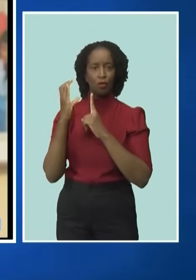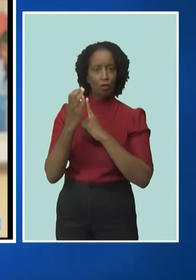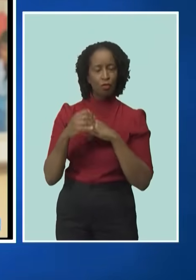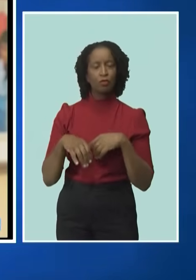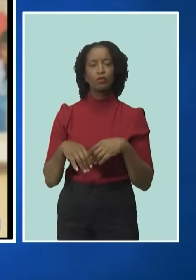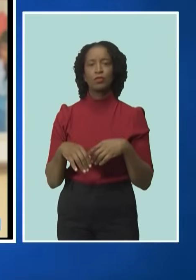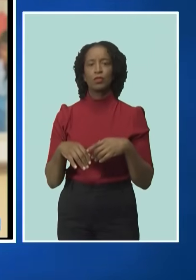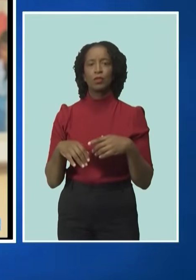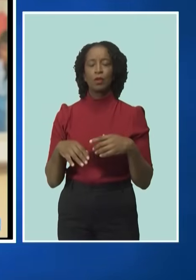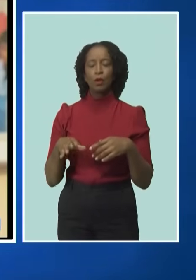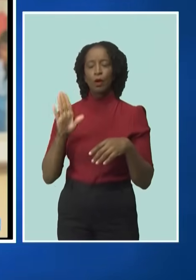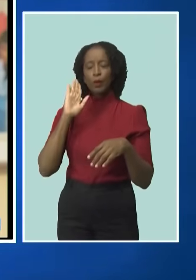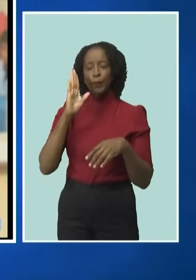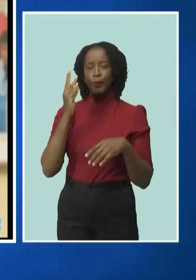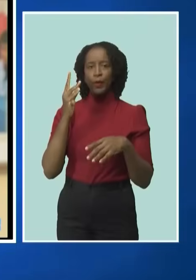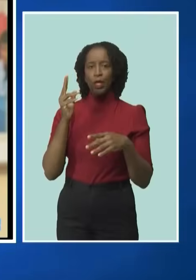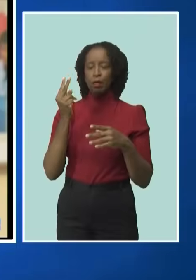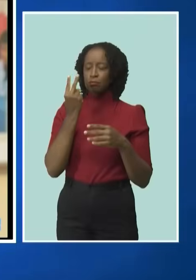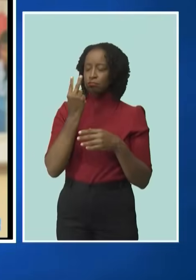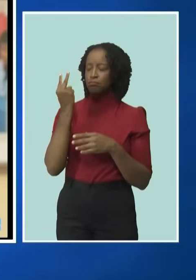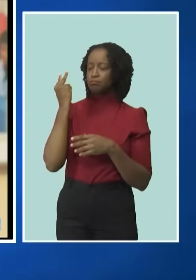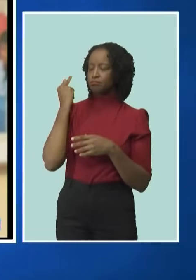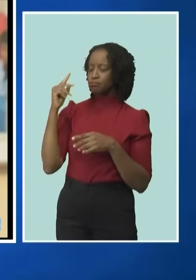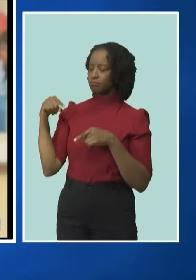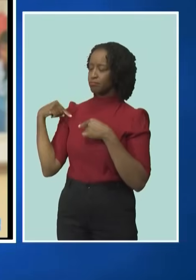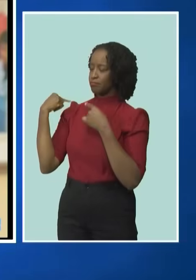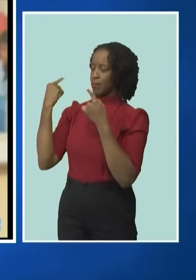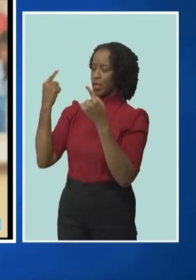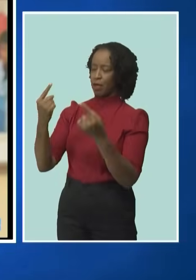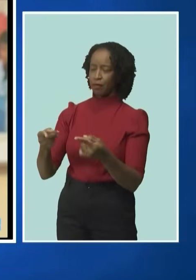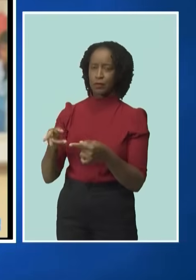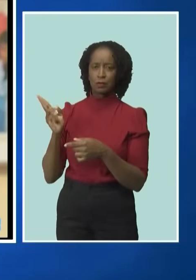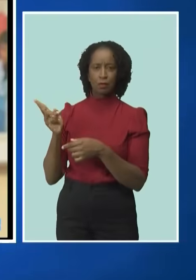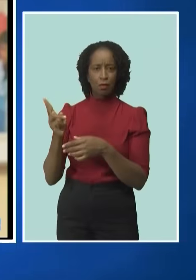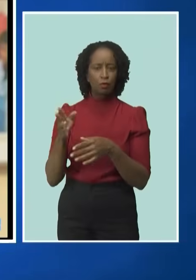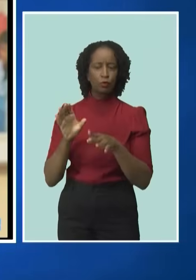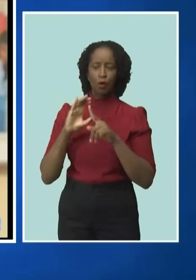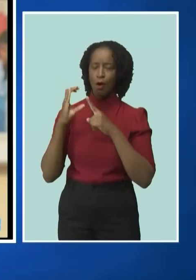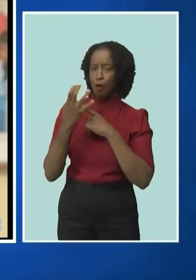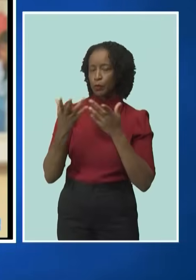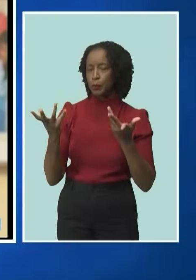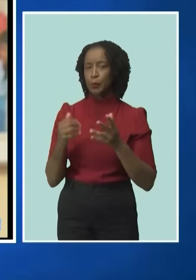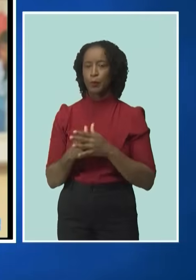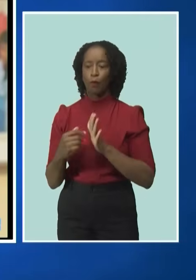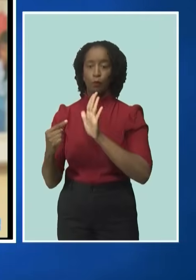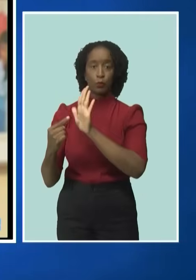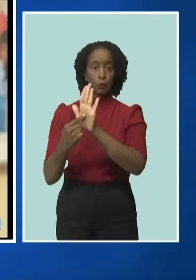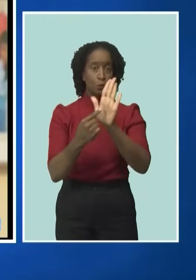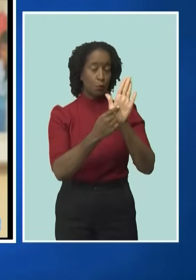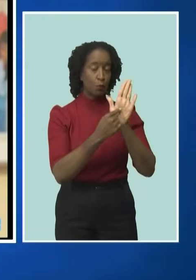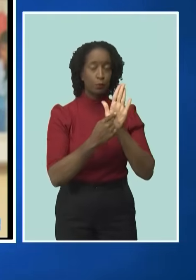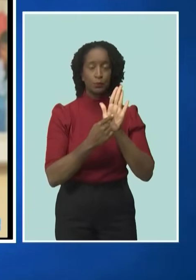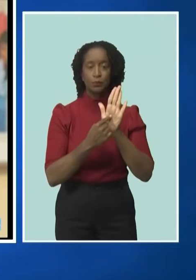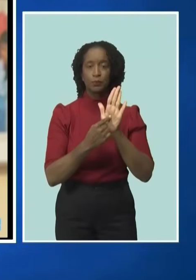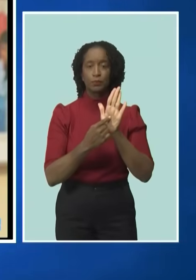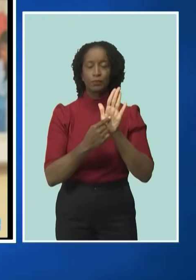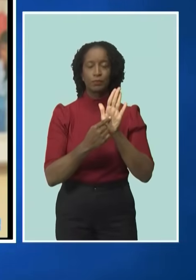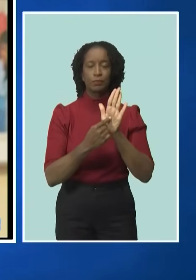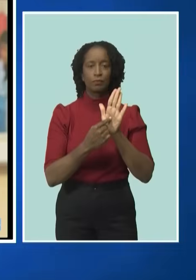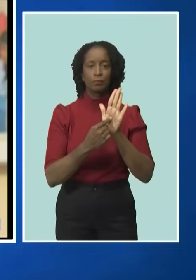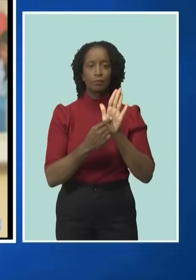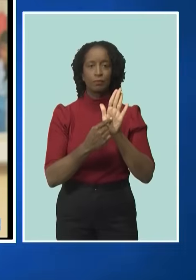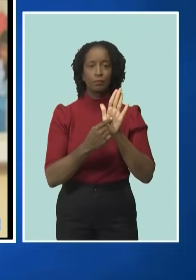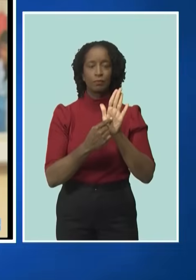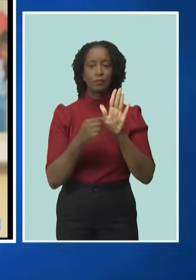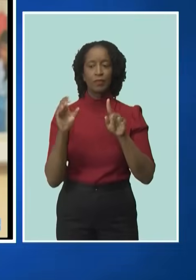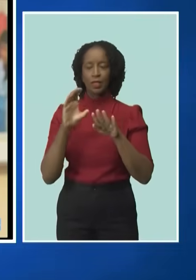and celebrate and showcase who we truly are. What it will be is the explosive unleashing of the grand reservoir